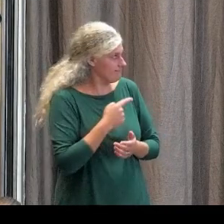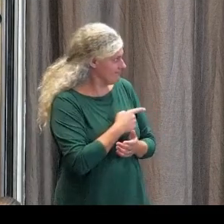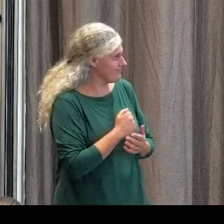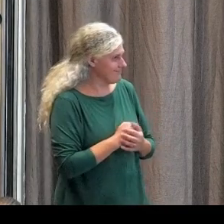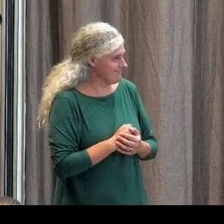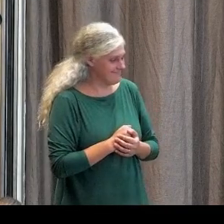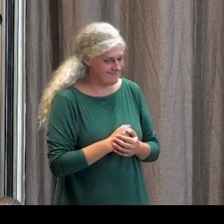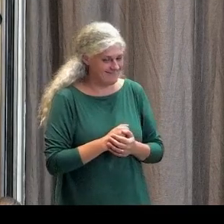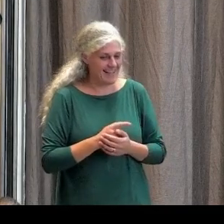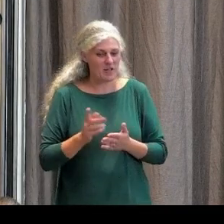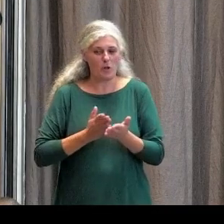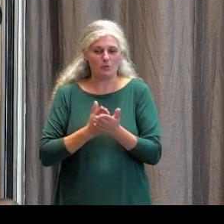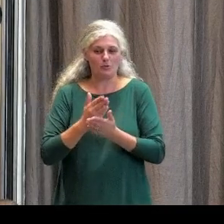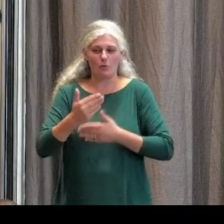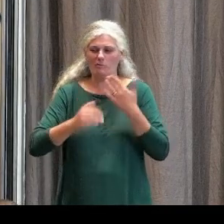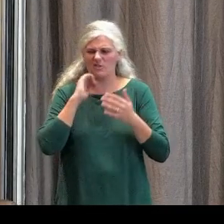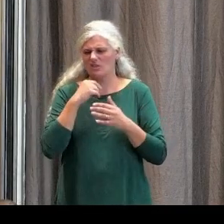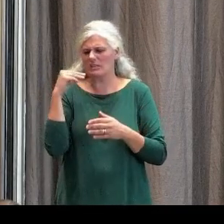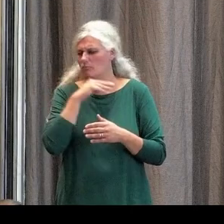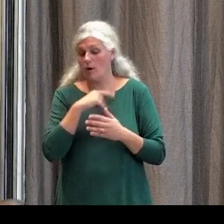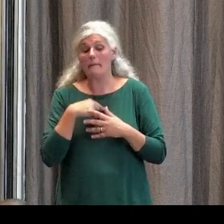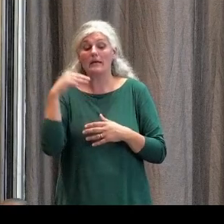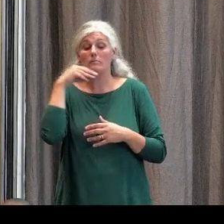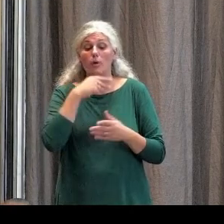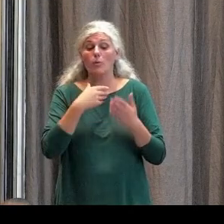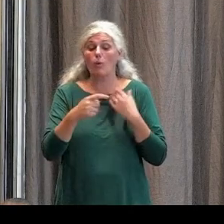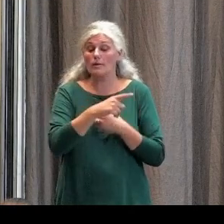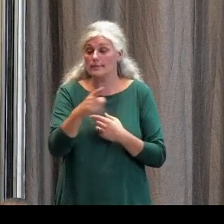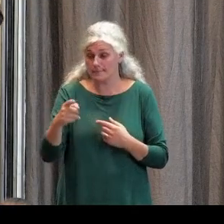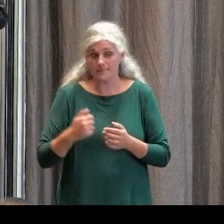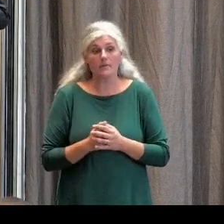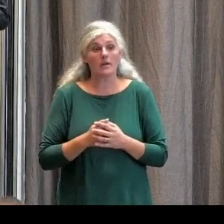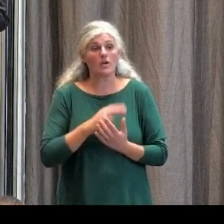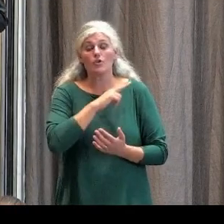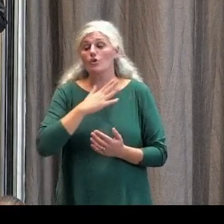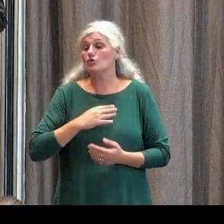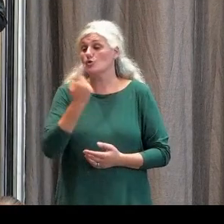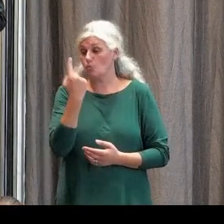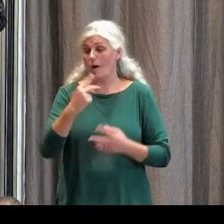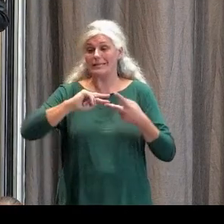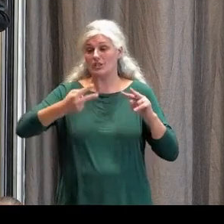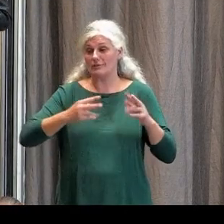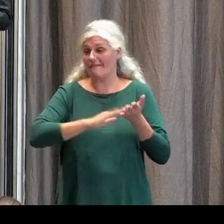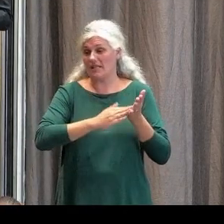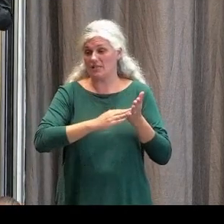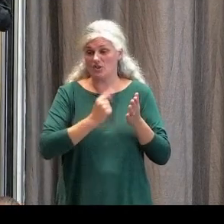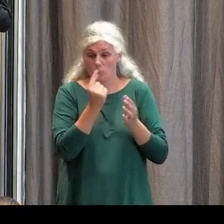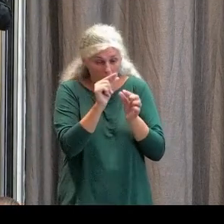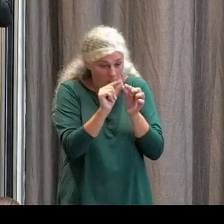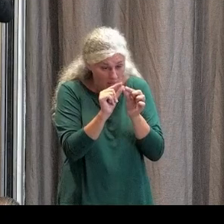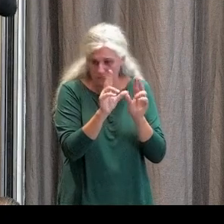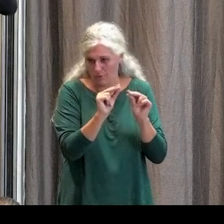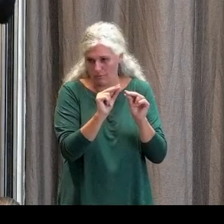I won't go through them because it's not important. The take-home message is this. There's not just one gene to fix.